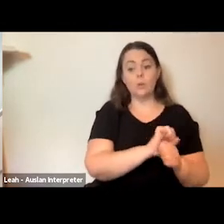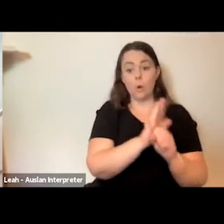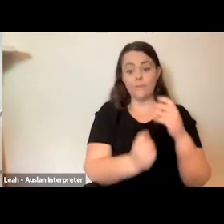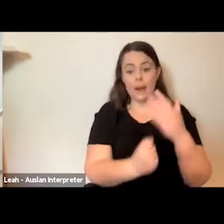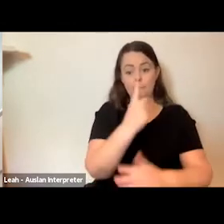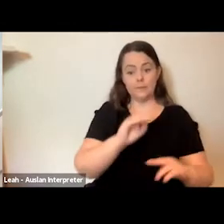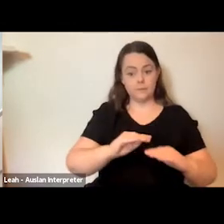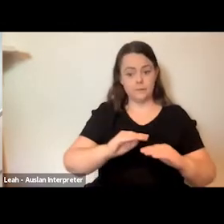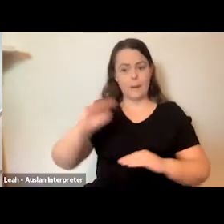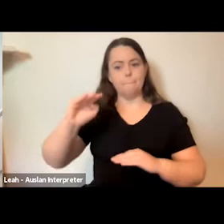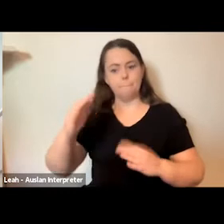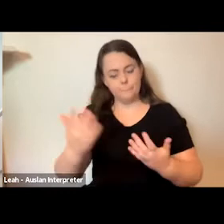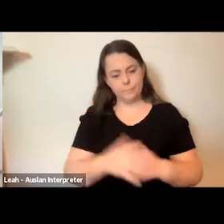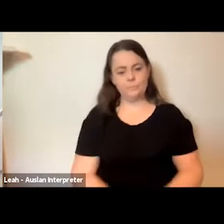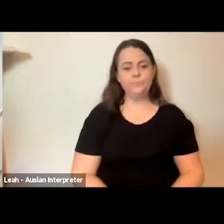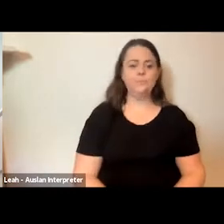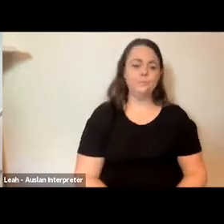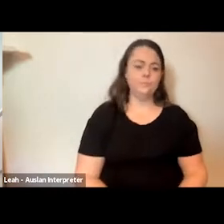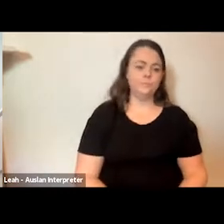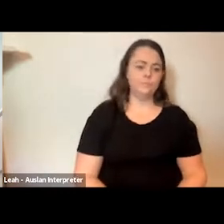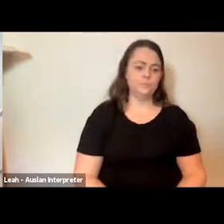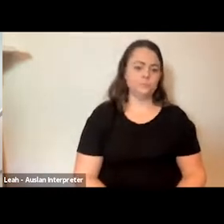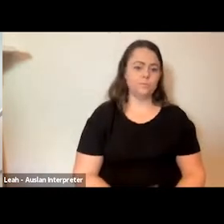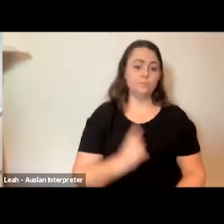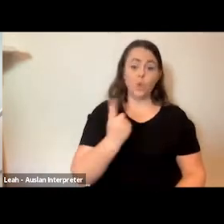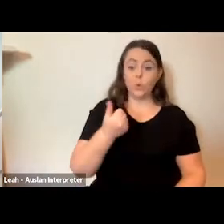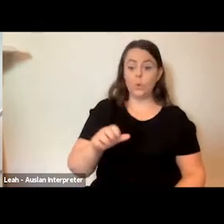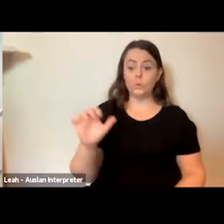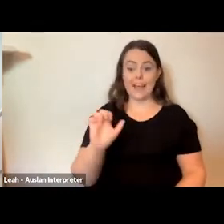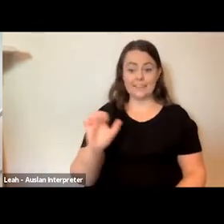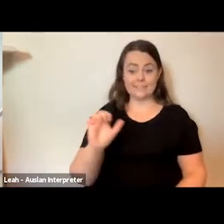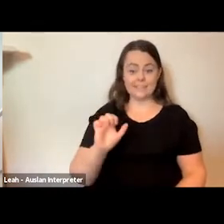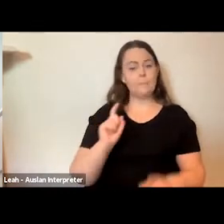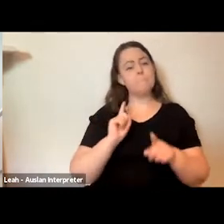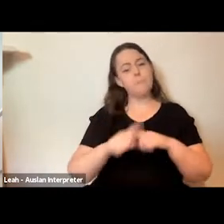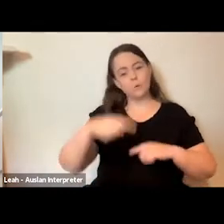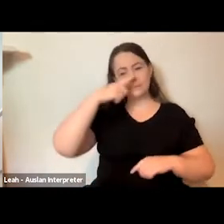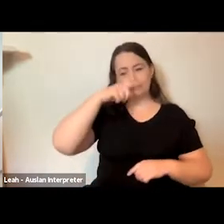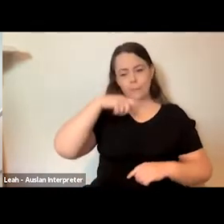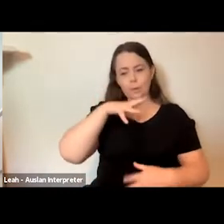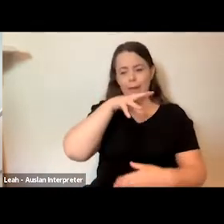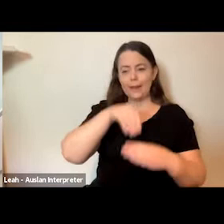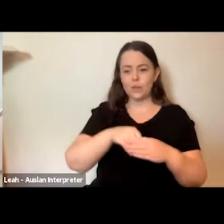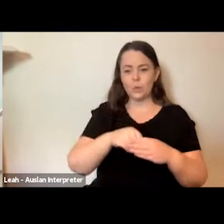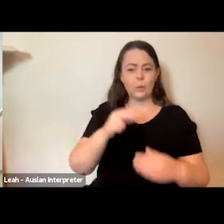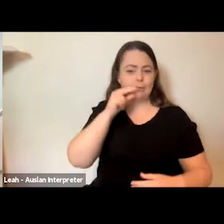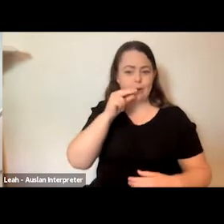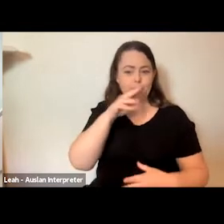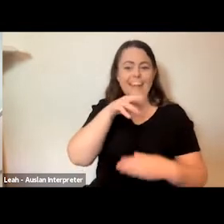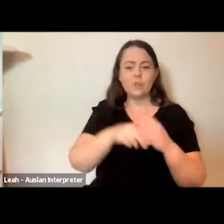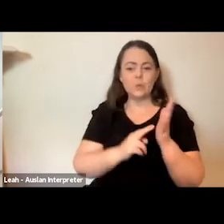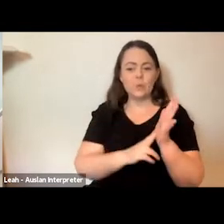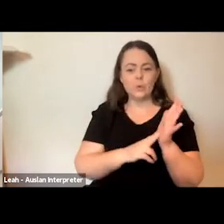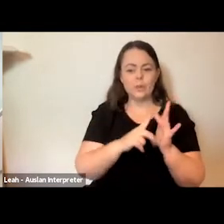And among our sample of people who use ecstasy, most people were using nicotine in their e-cigarettes, and this has kind of been increasing